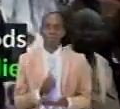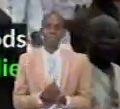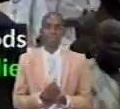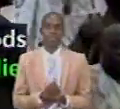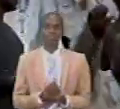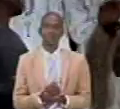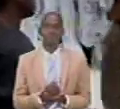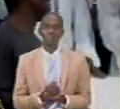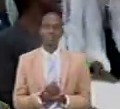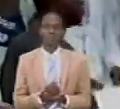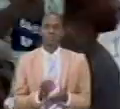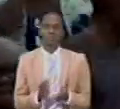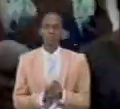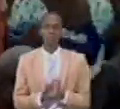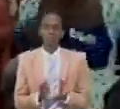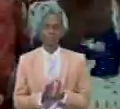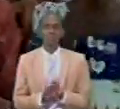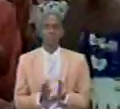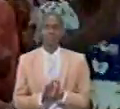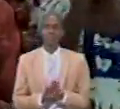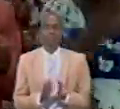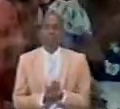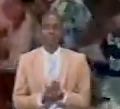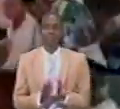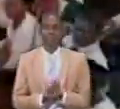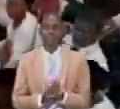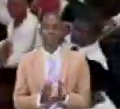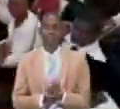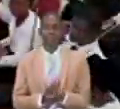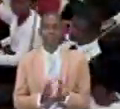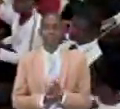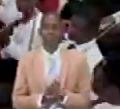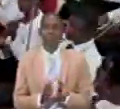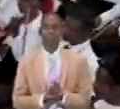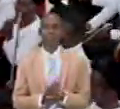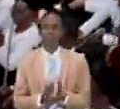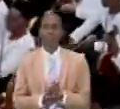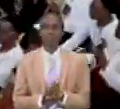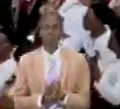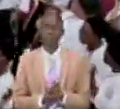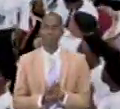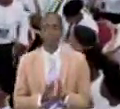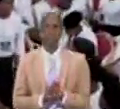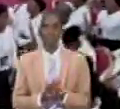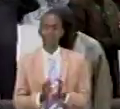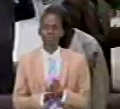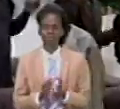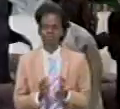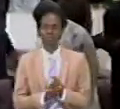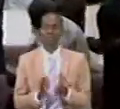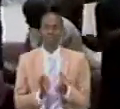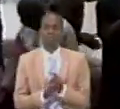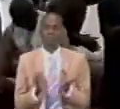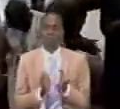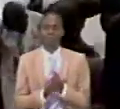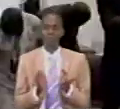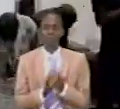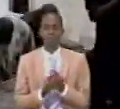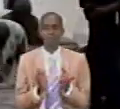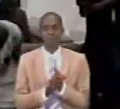for Jesus put your hand together for Jesus